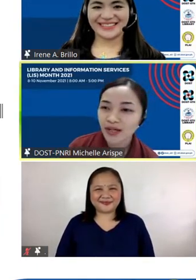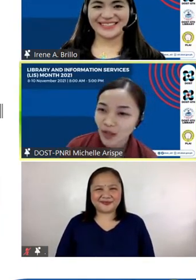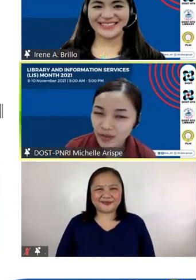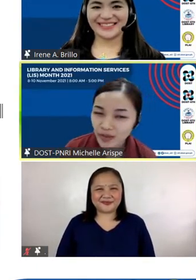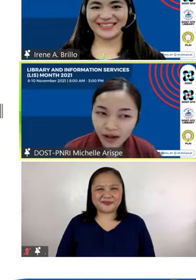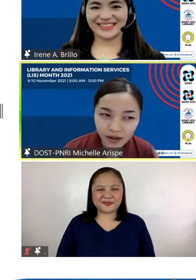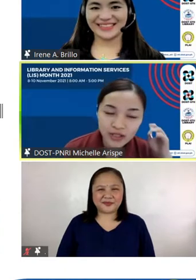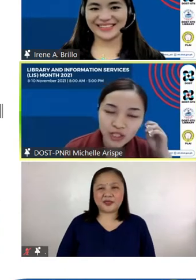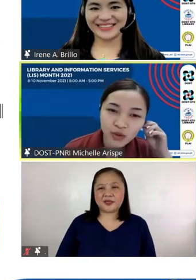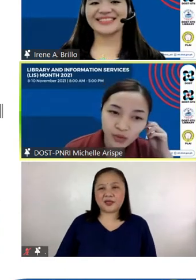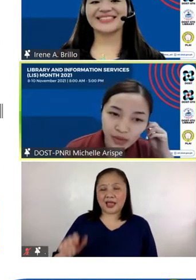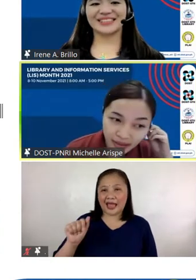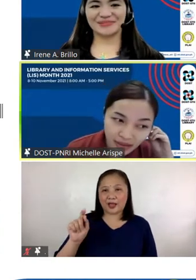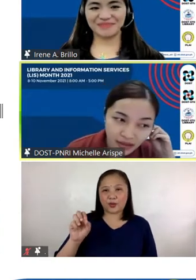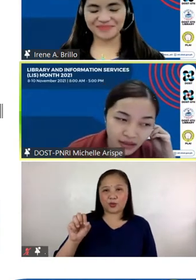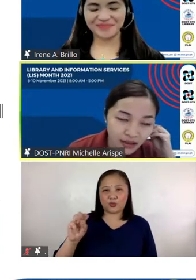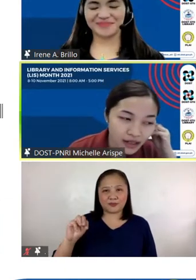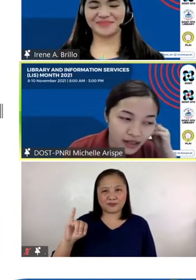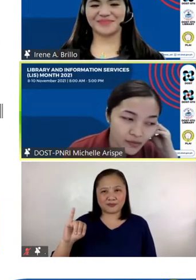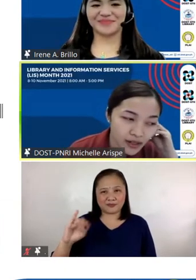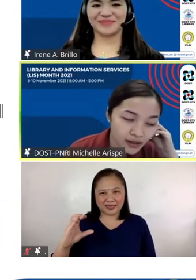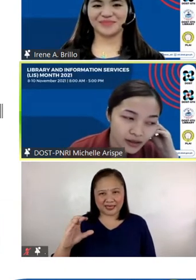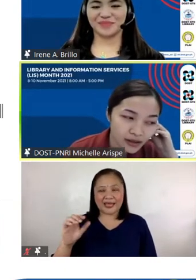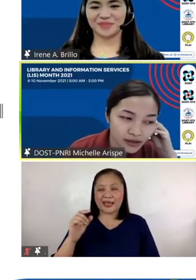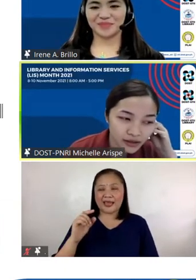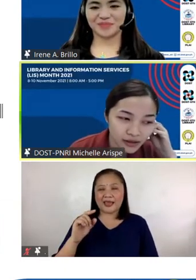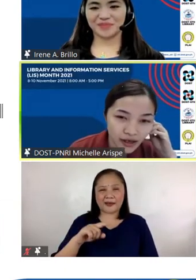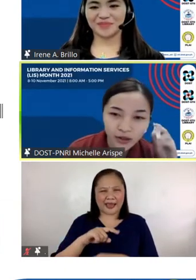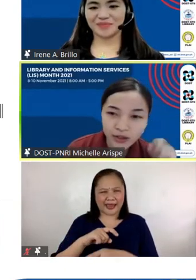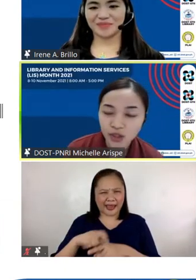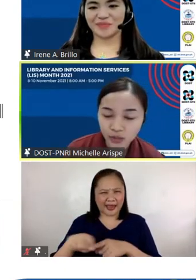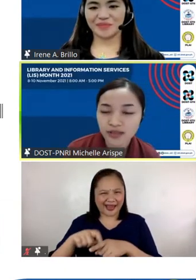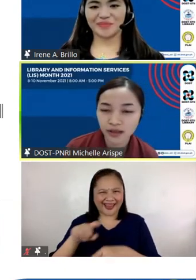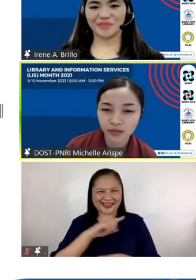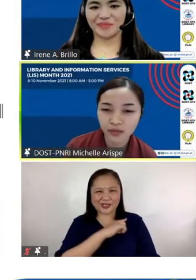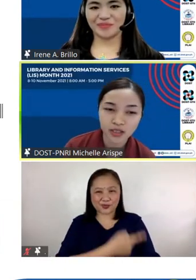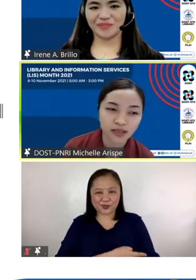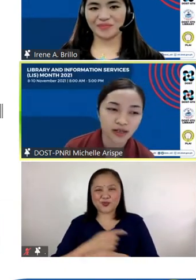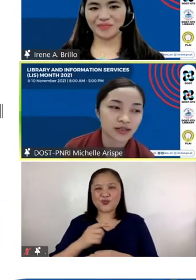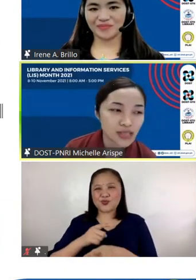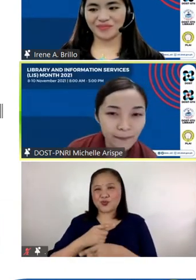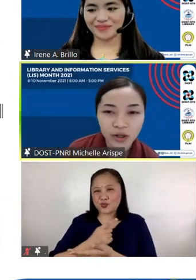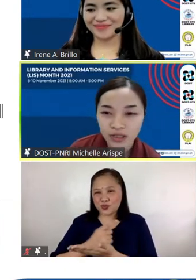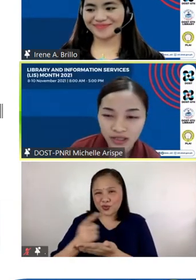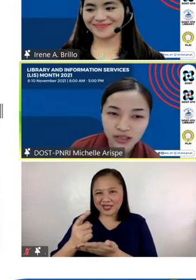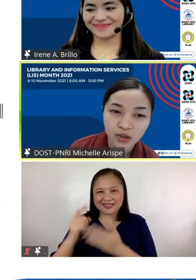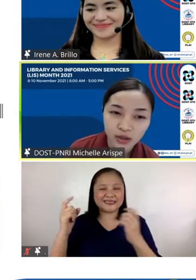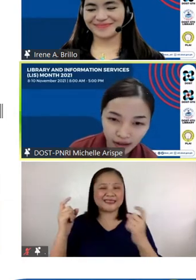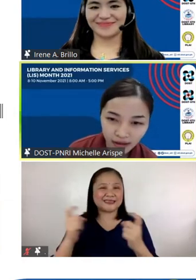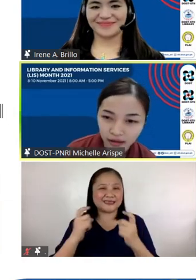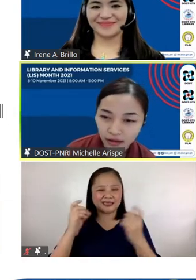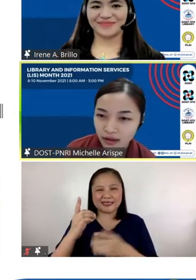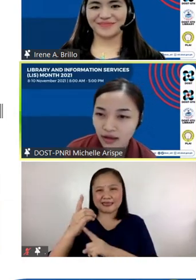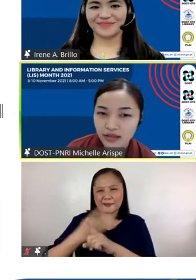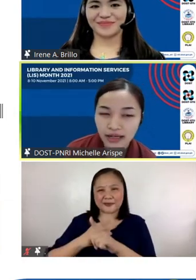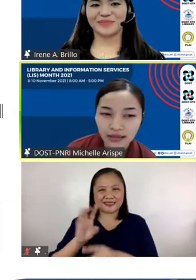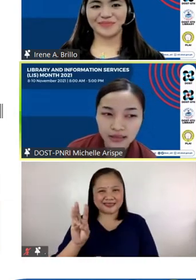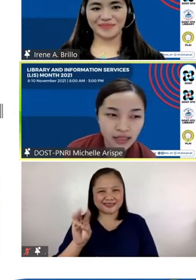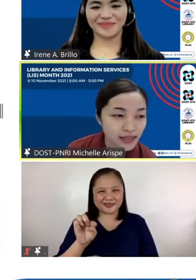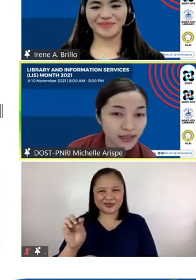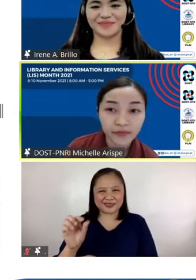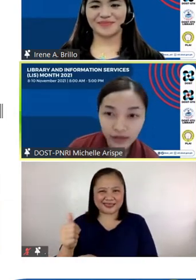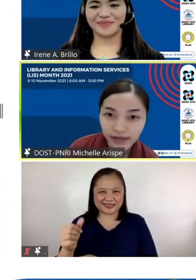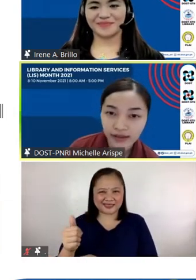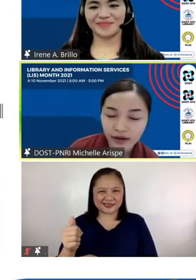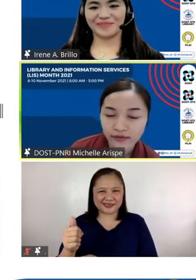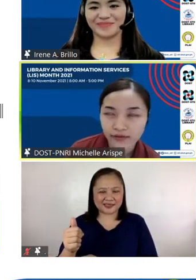So, yung Atomic Energy Week, Atomic Energy Week celebration ay December 6 to 10.